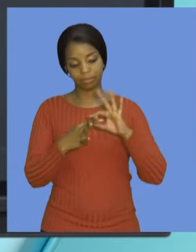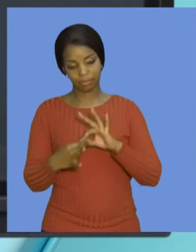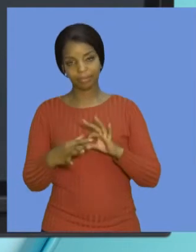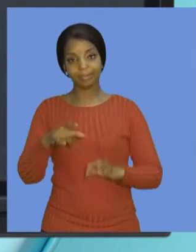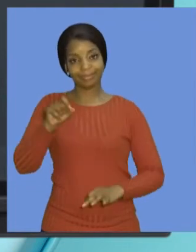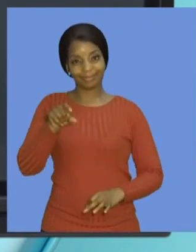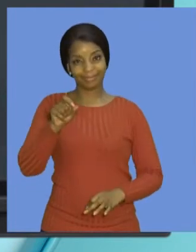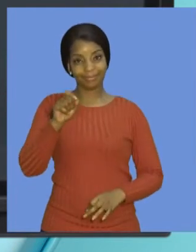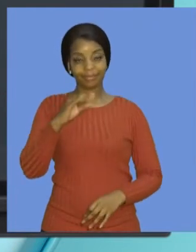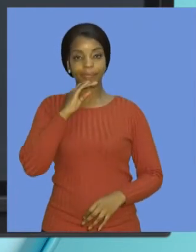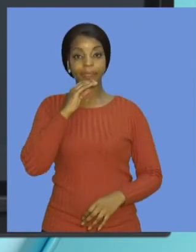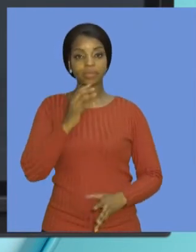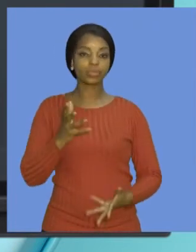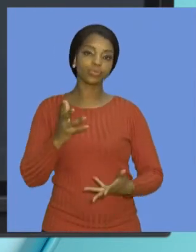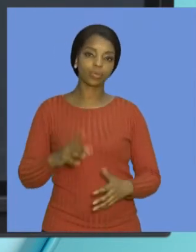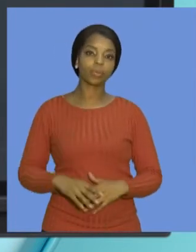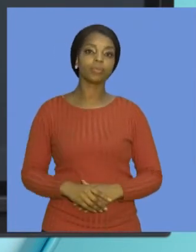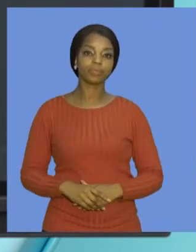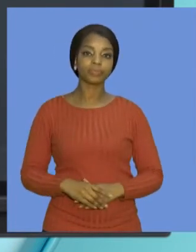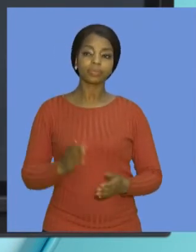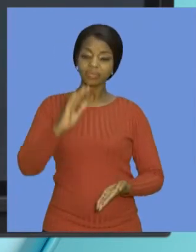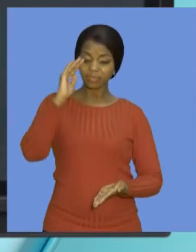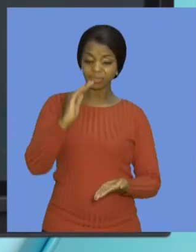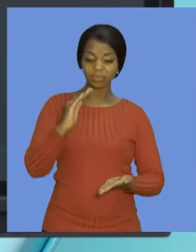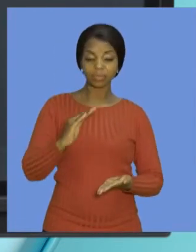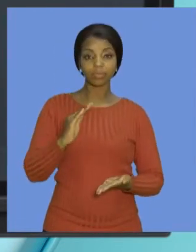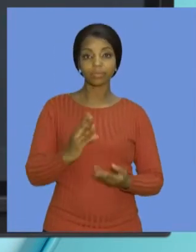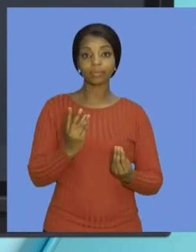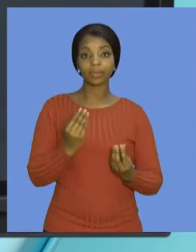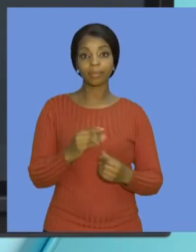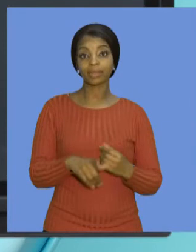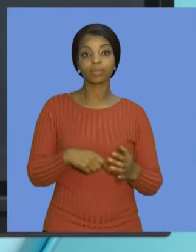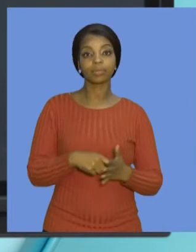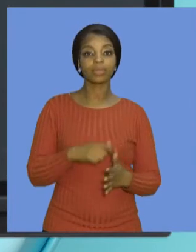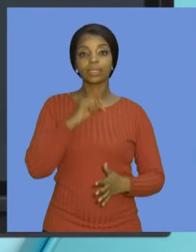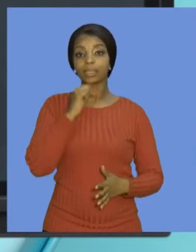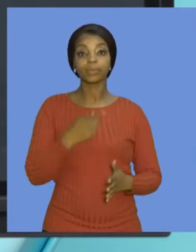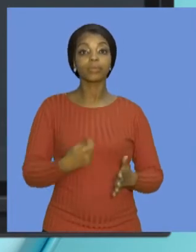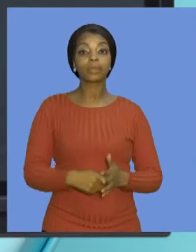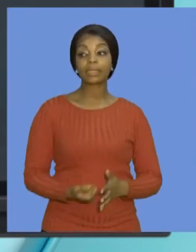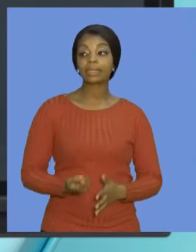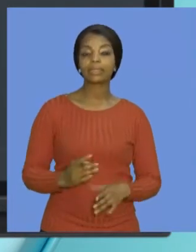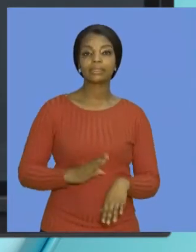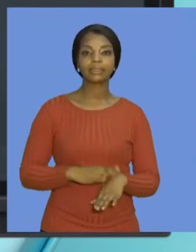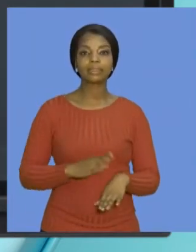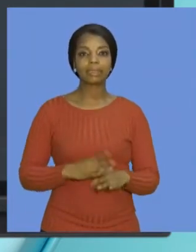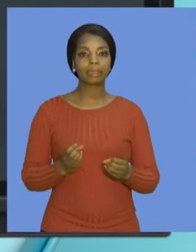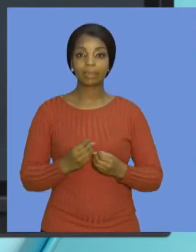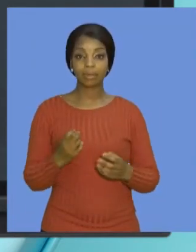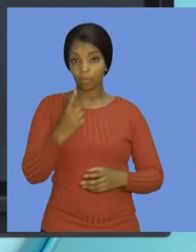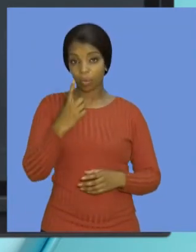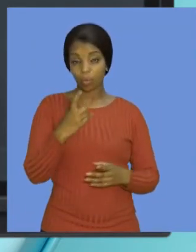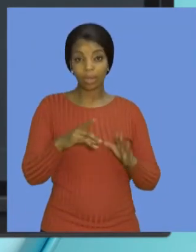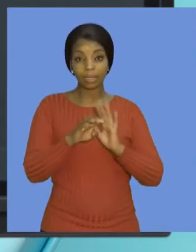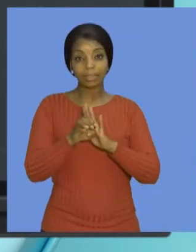decrease in the price that you bought whatever the goods are that you bought at that time. One very big example